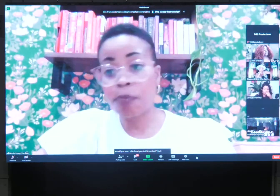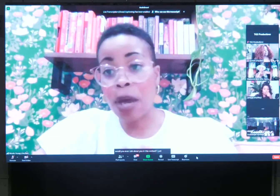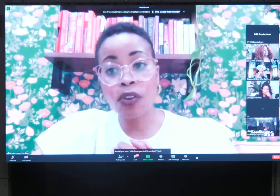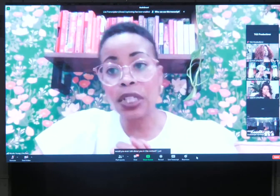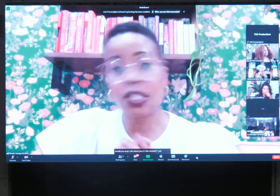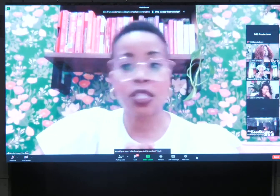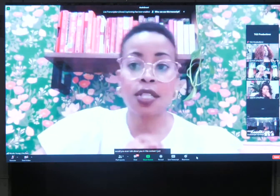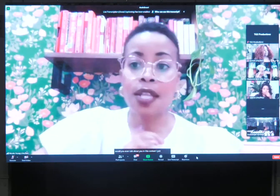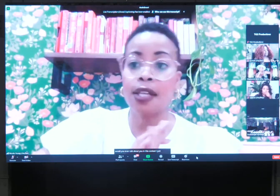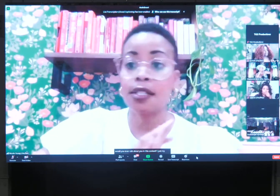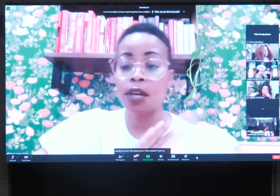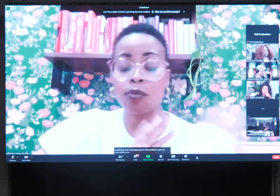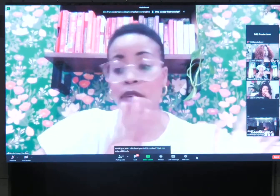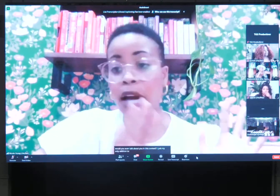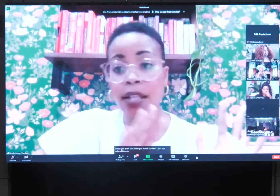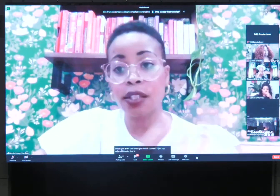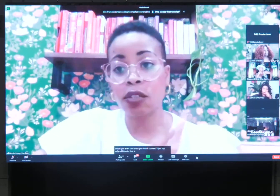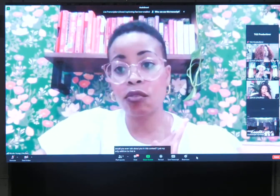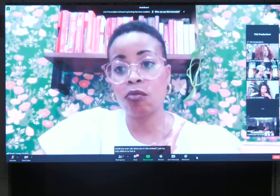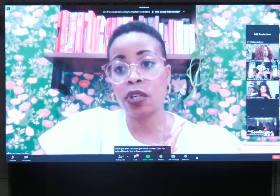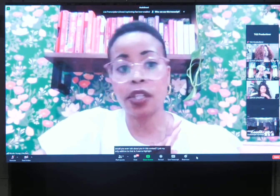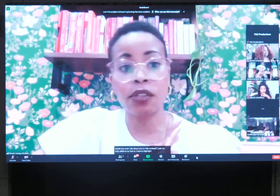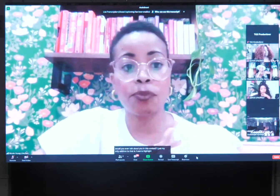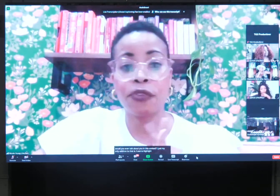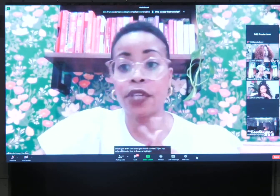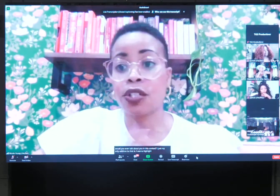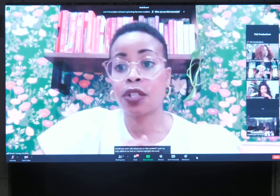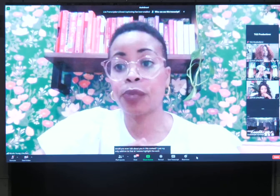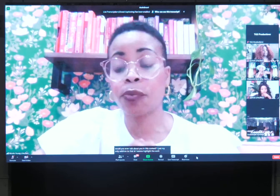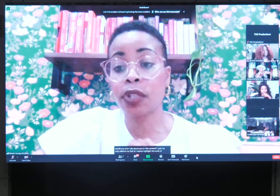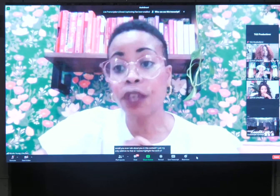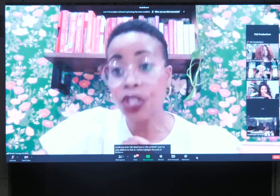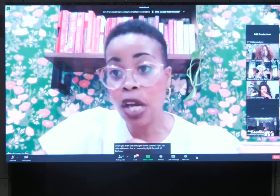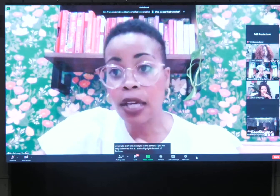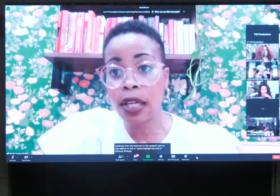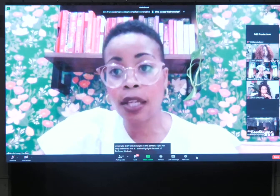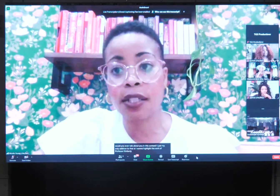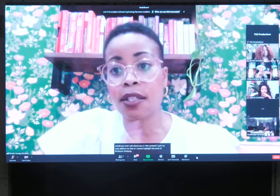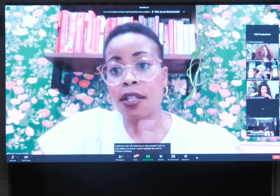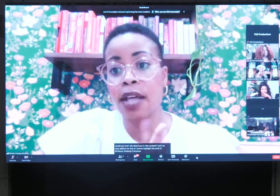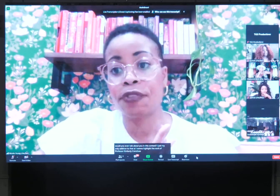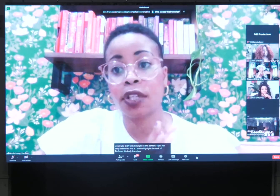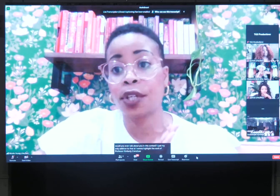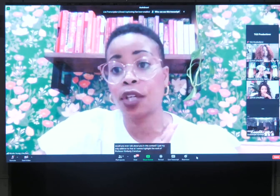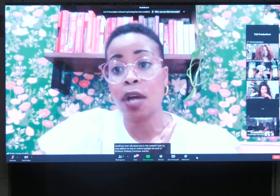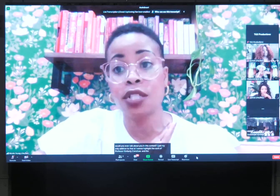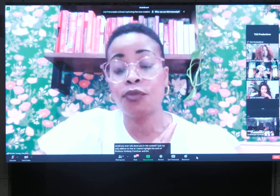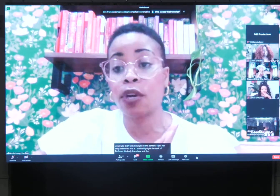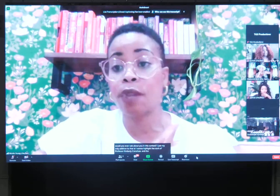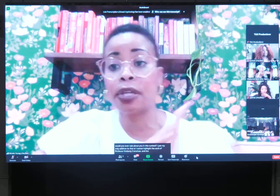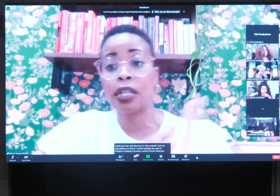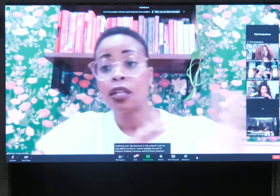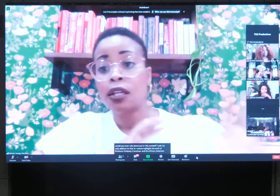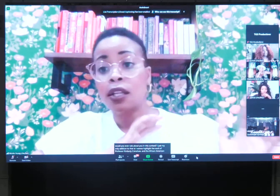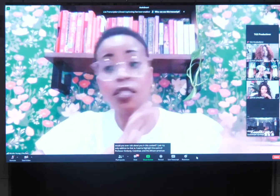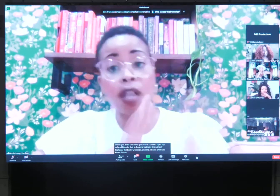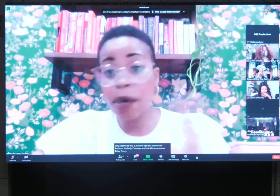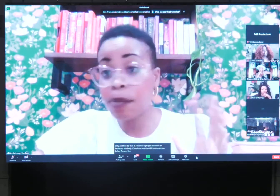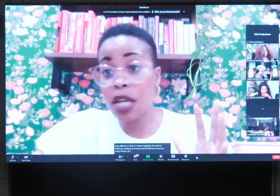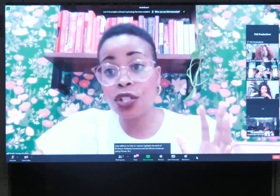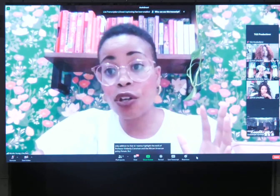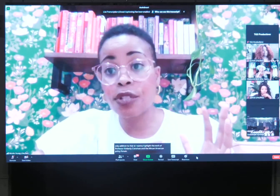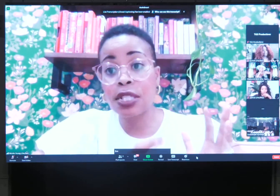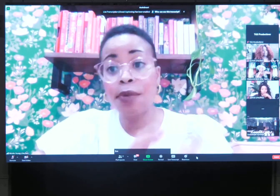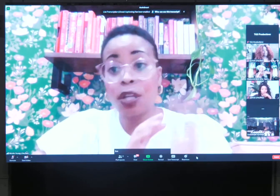My only addition to that is I want to highlight the work of Professor Kimberly Crenshaw and the African American Policy Forum, but they talk